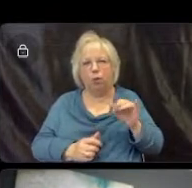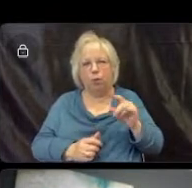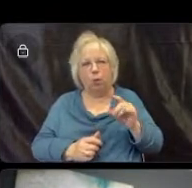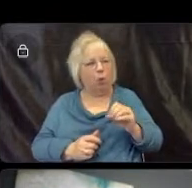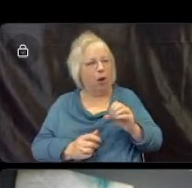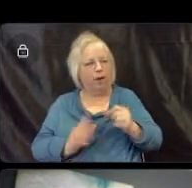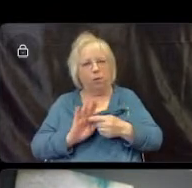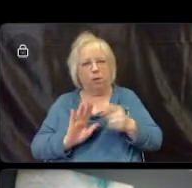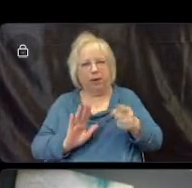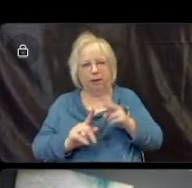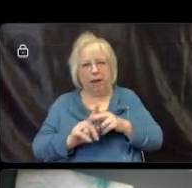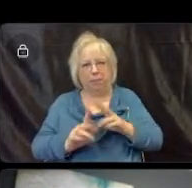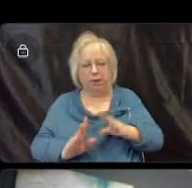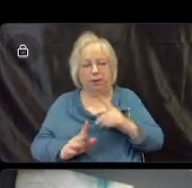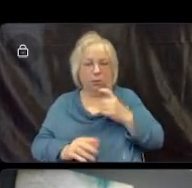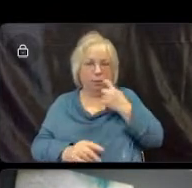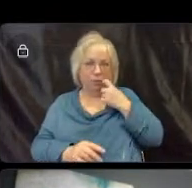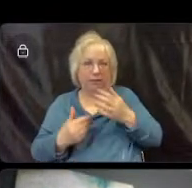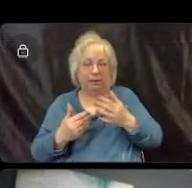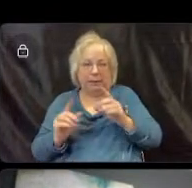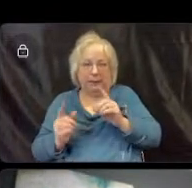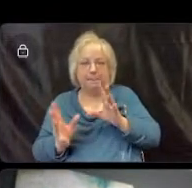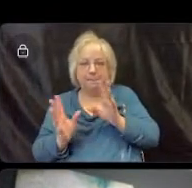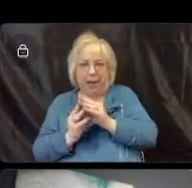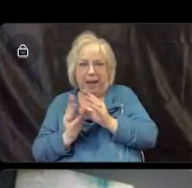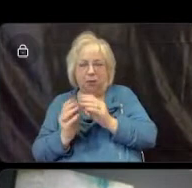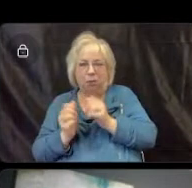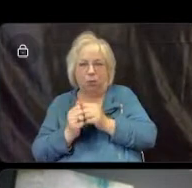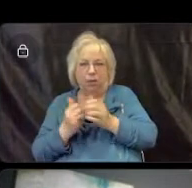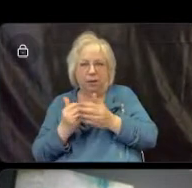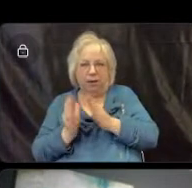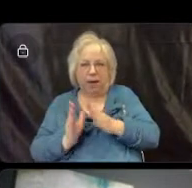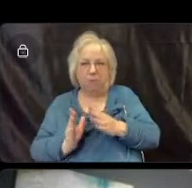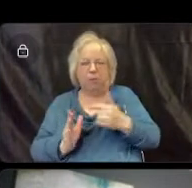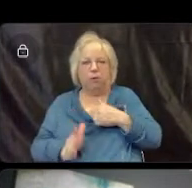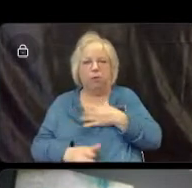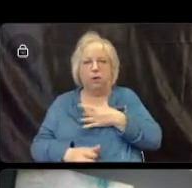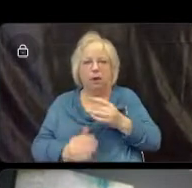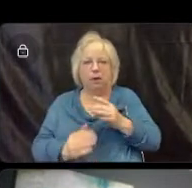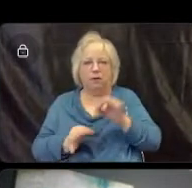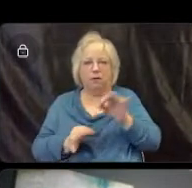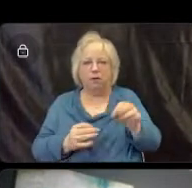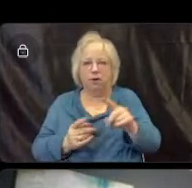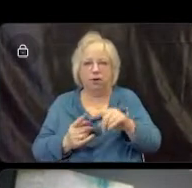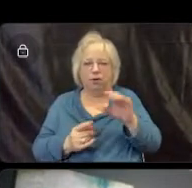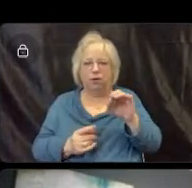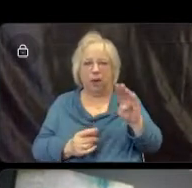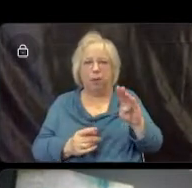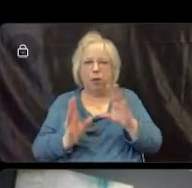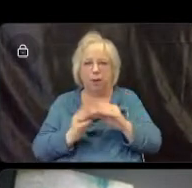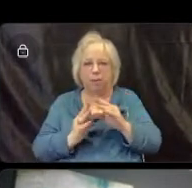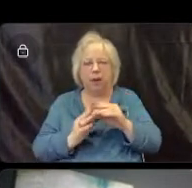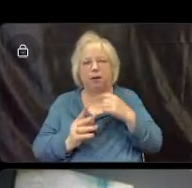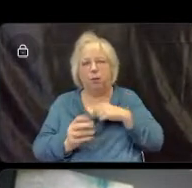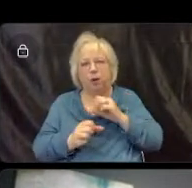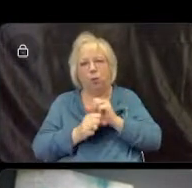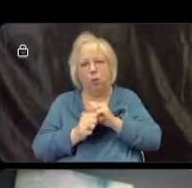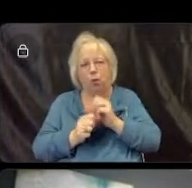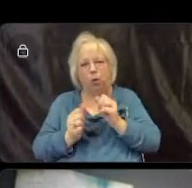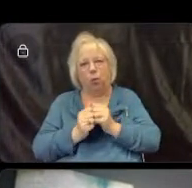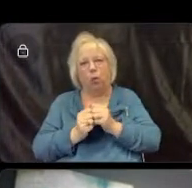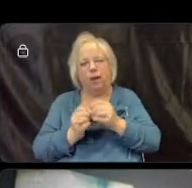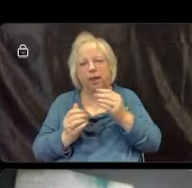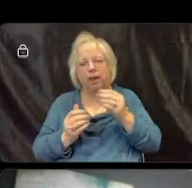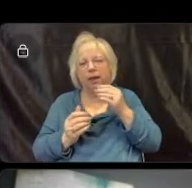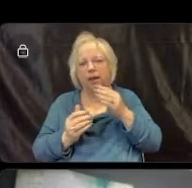application. We recently met with the neighbors and we'd like to defer to the February meeting so that we can work with the neighbors on revising